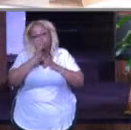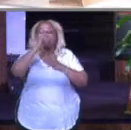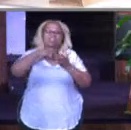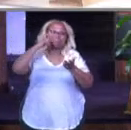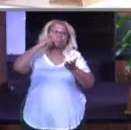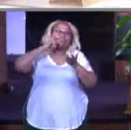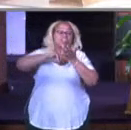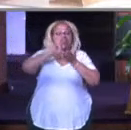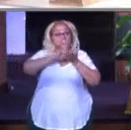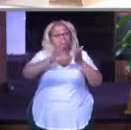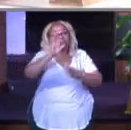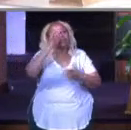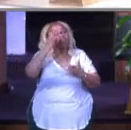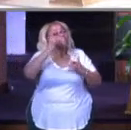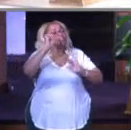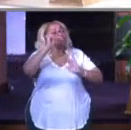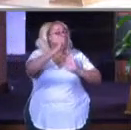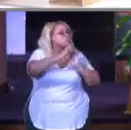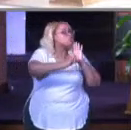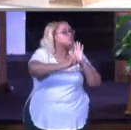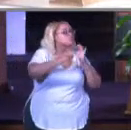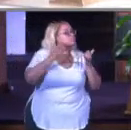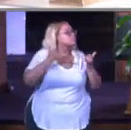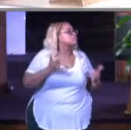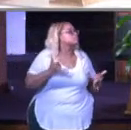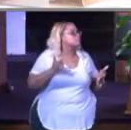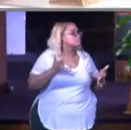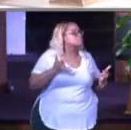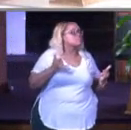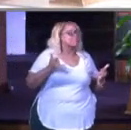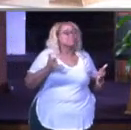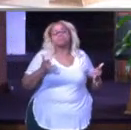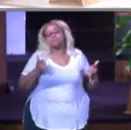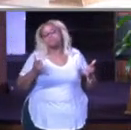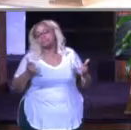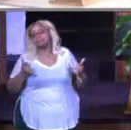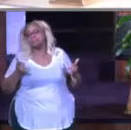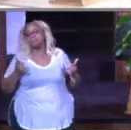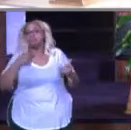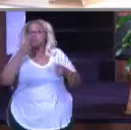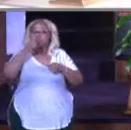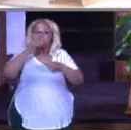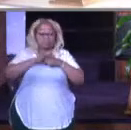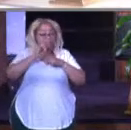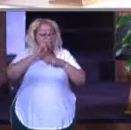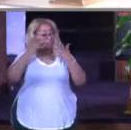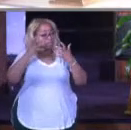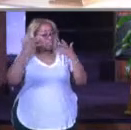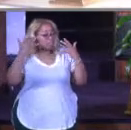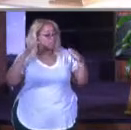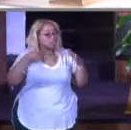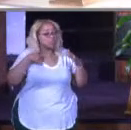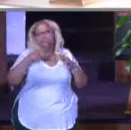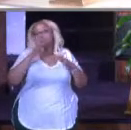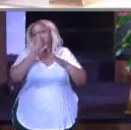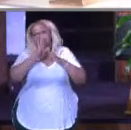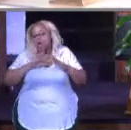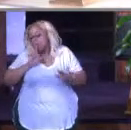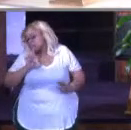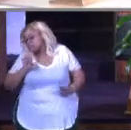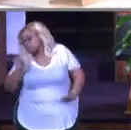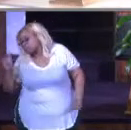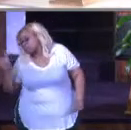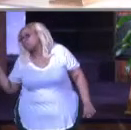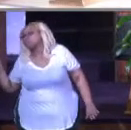God, we recognize your Holy Spirit is still doing surgery even now. So God, we promise not to make a whole lot of noise. We're just going to slide